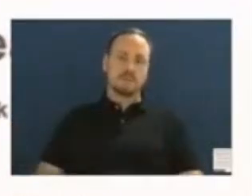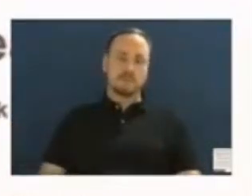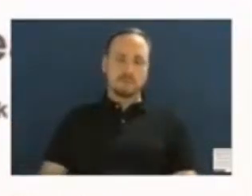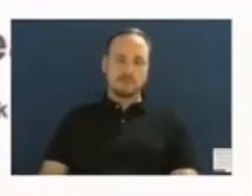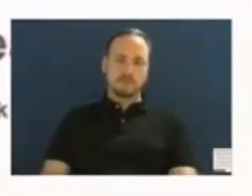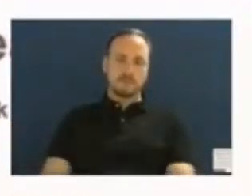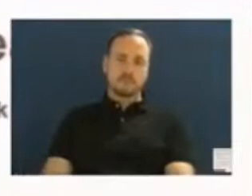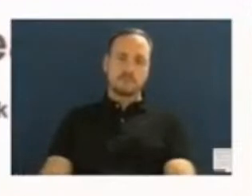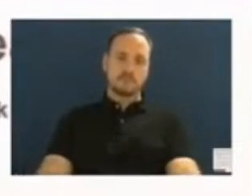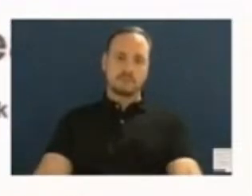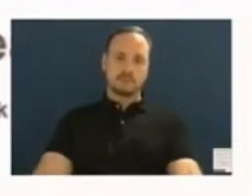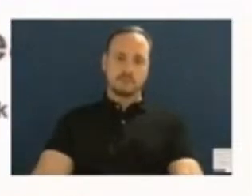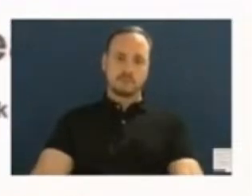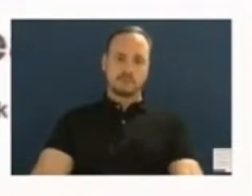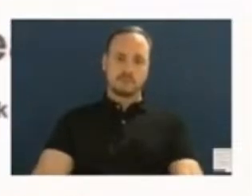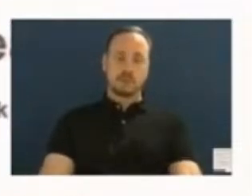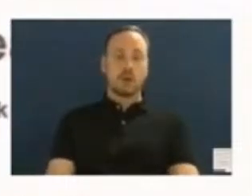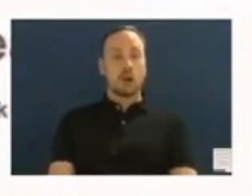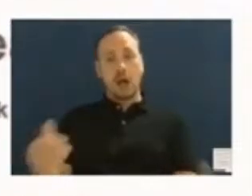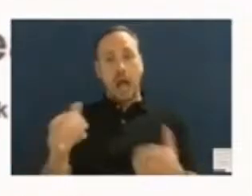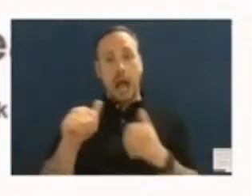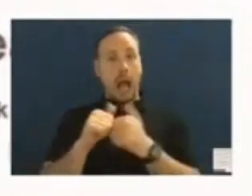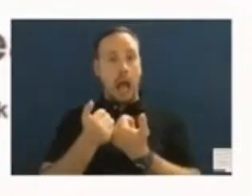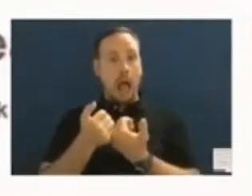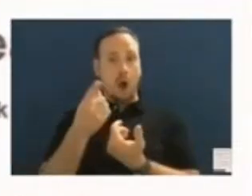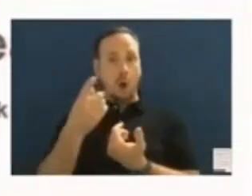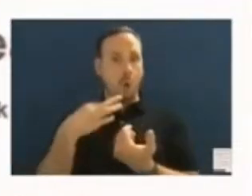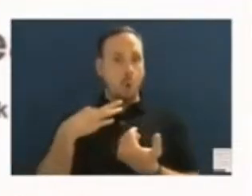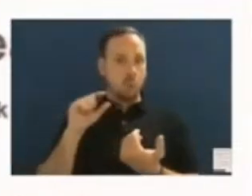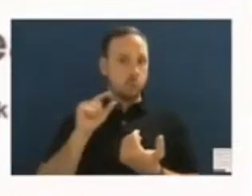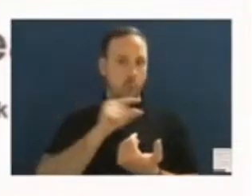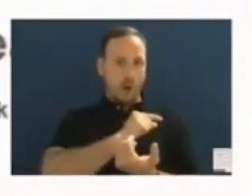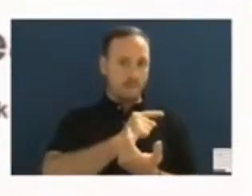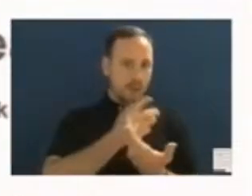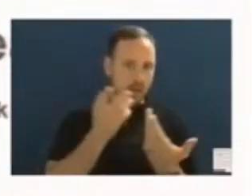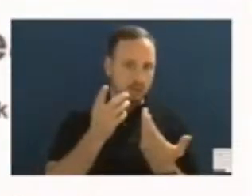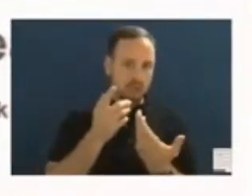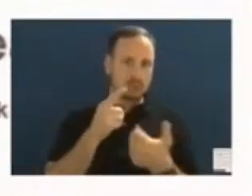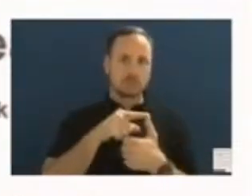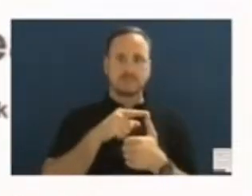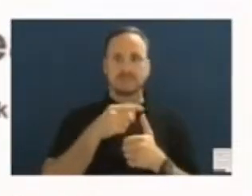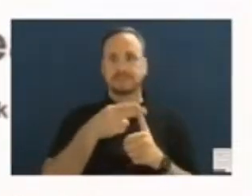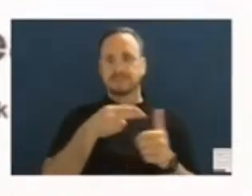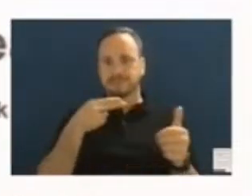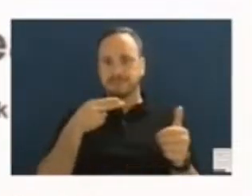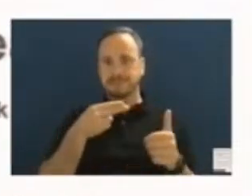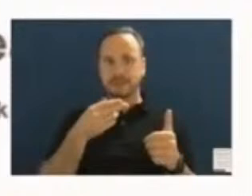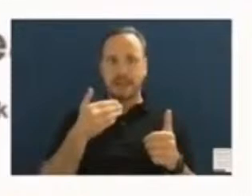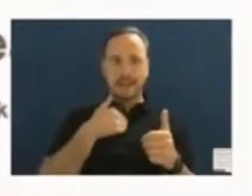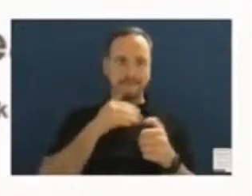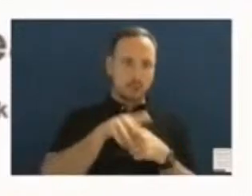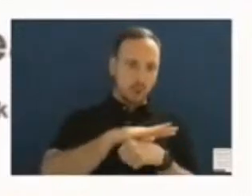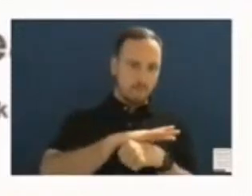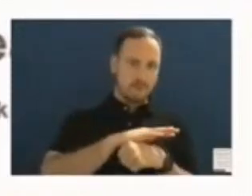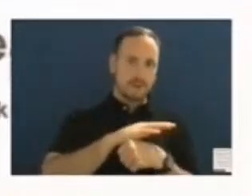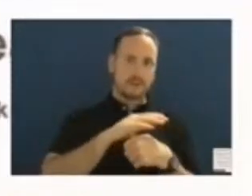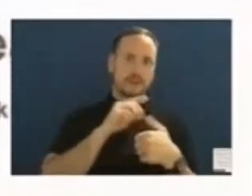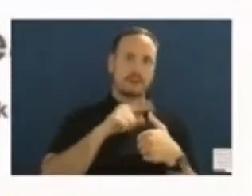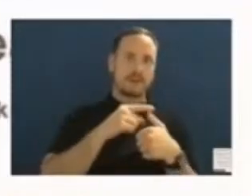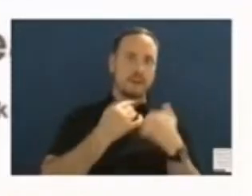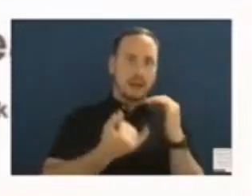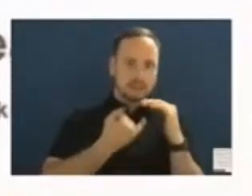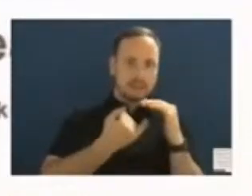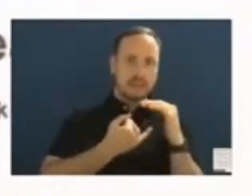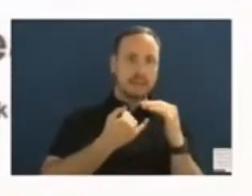people may qualify to use this leave. It has to do with your being diagnosed with COVID-19, if you're quarantined or asked to isolate